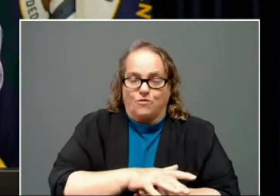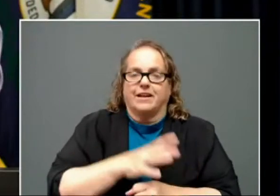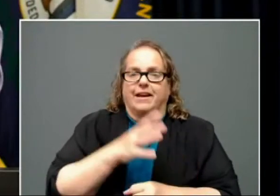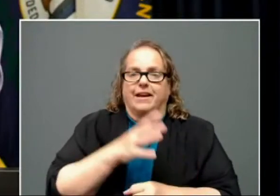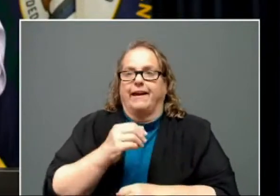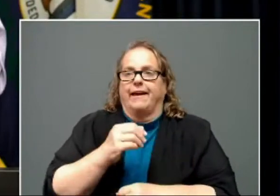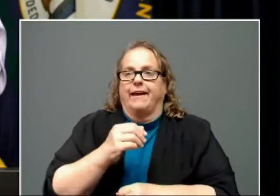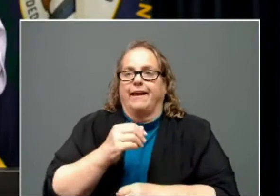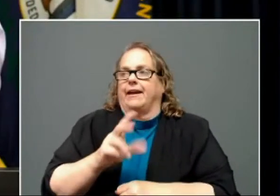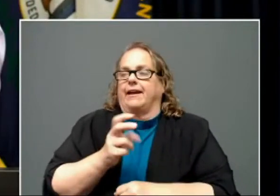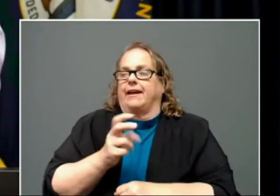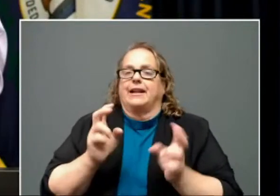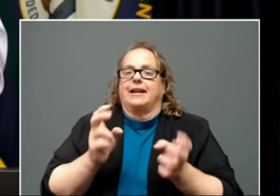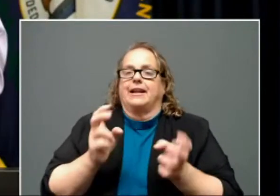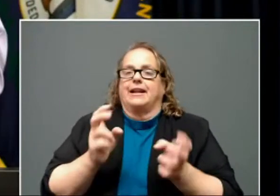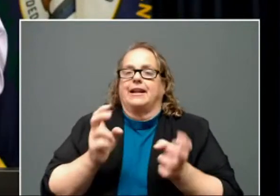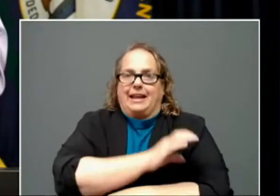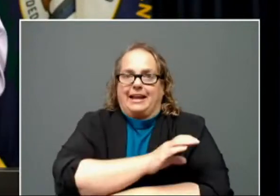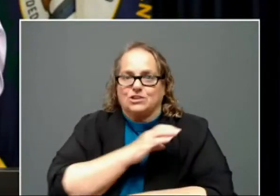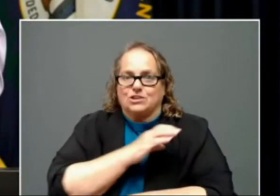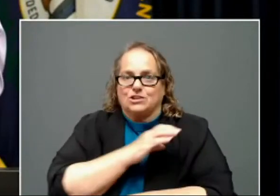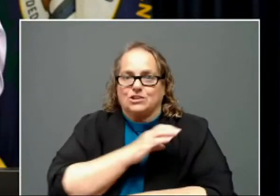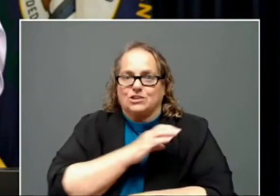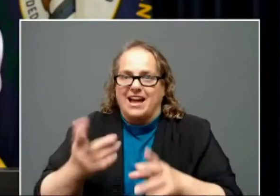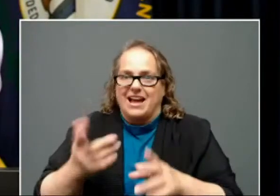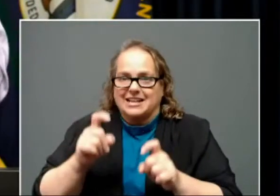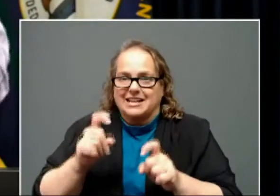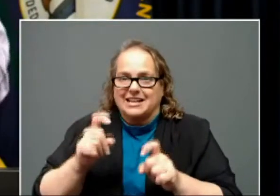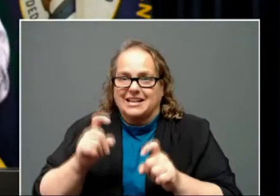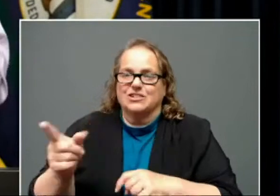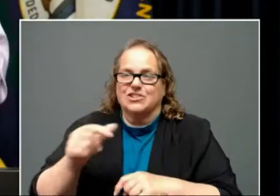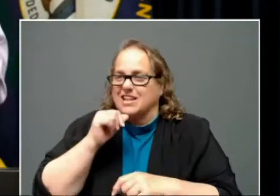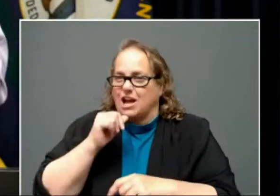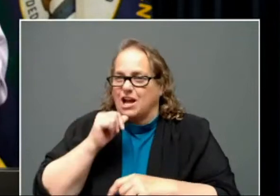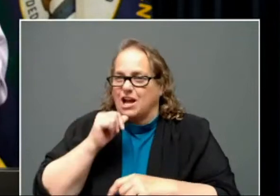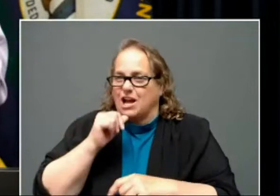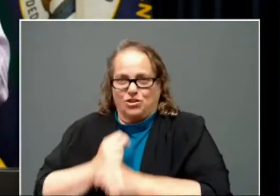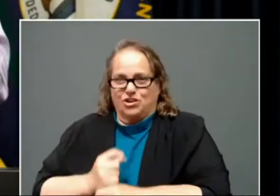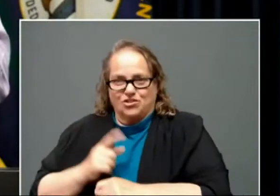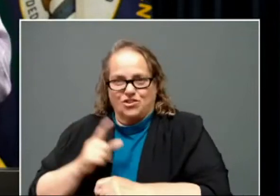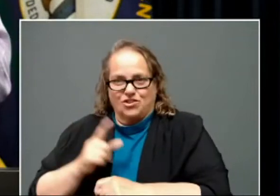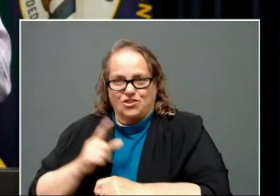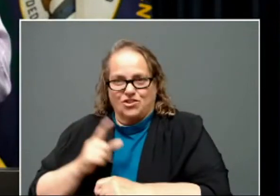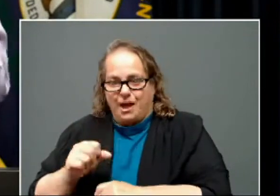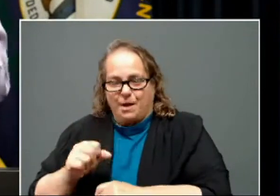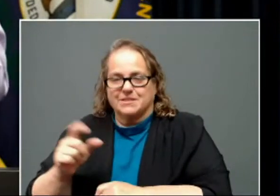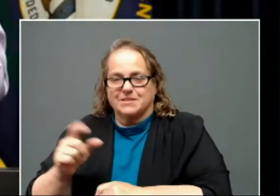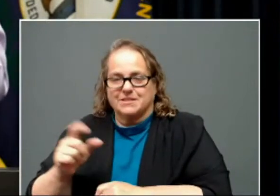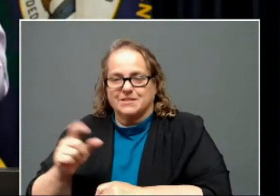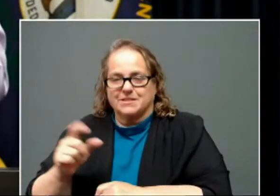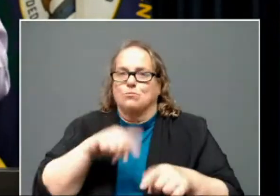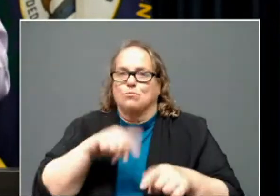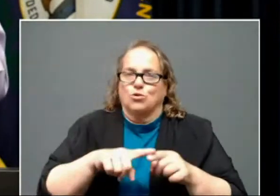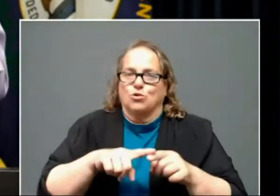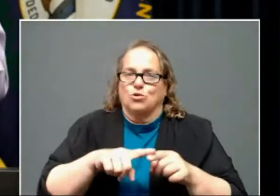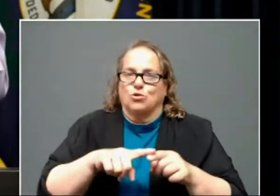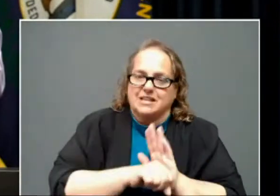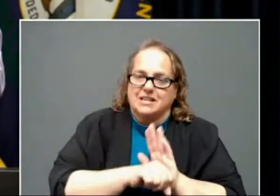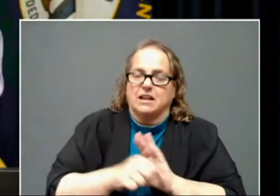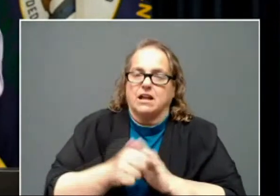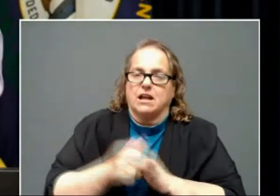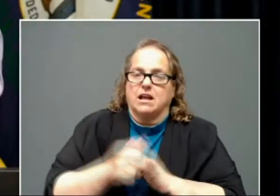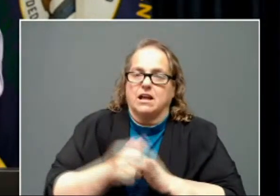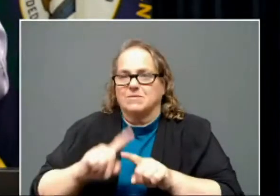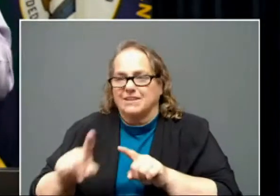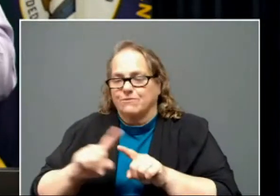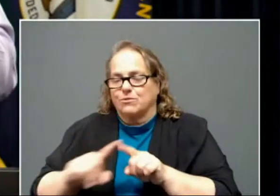weren't traditional labs, but they provided point of care testing and had to report that to the state. We had to have multiple systems built from scratch in